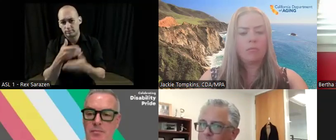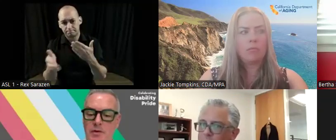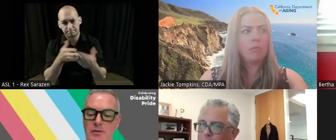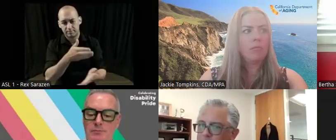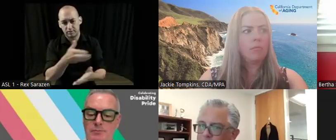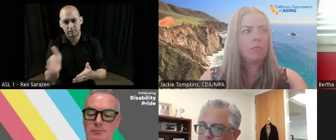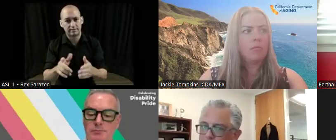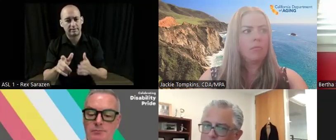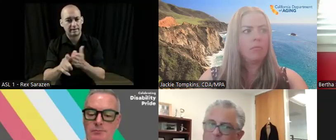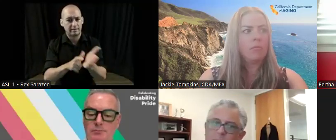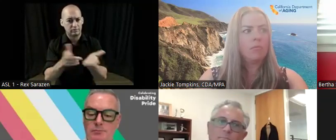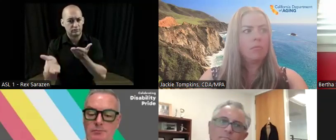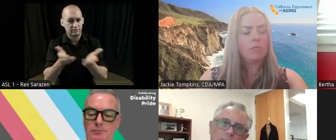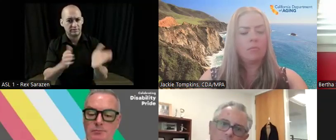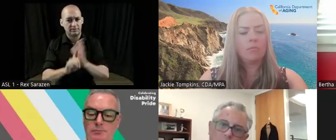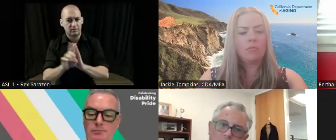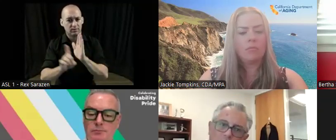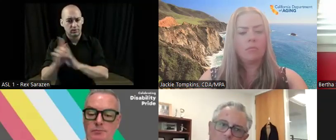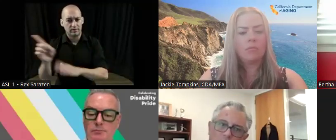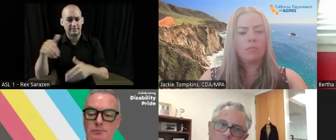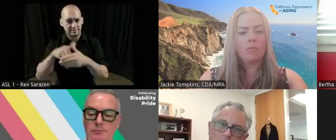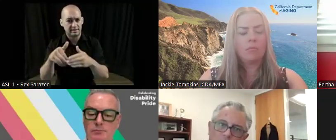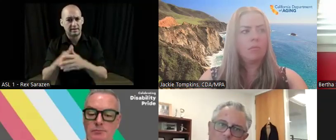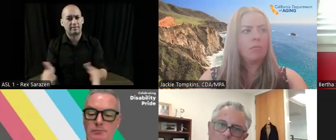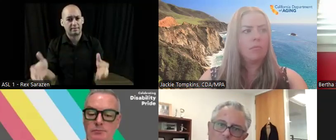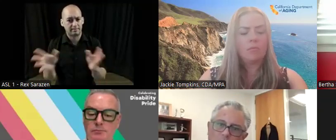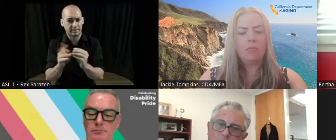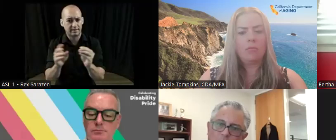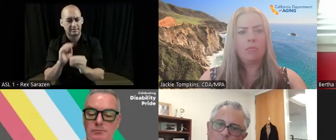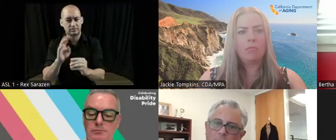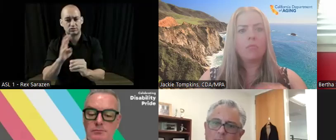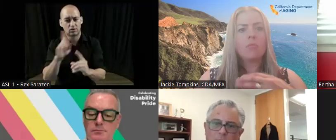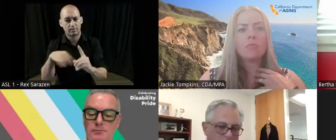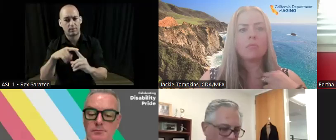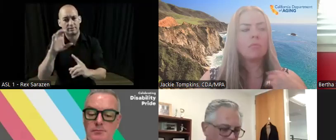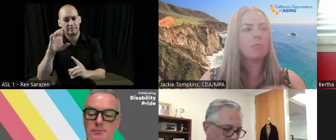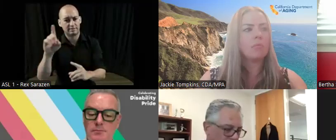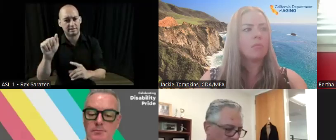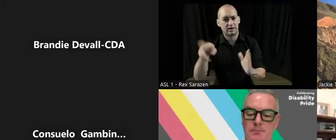is on our meetings so that we can talk to them about CDA's role.